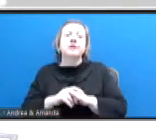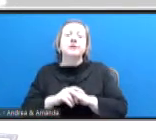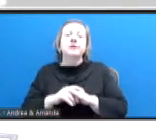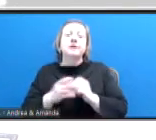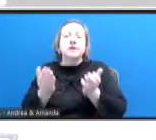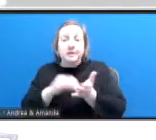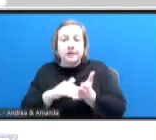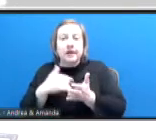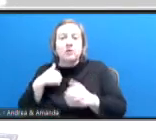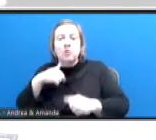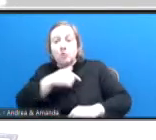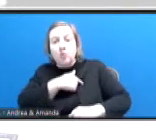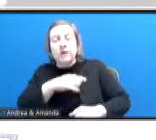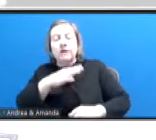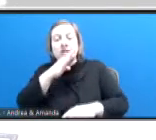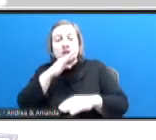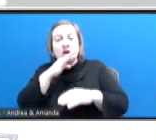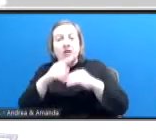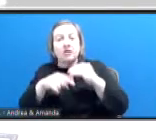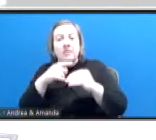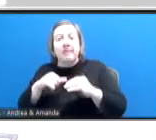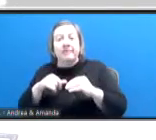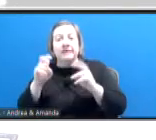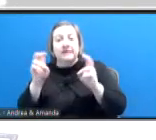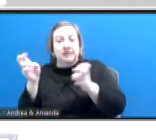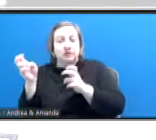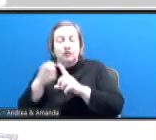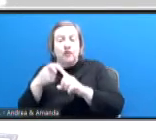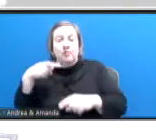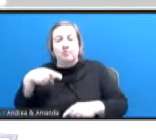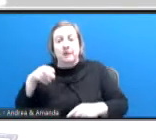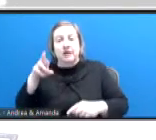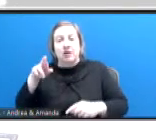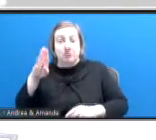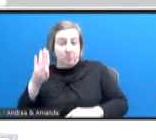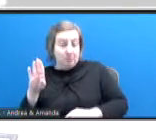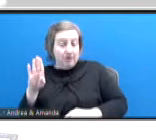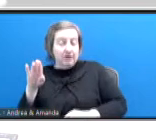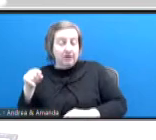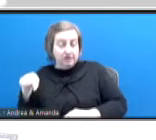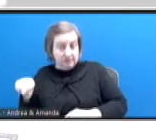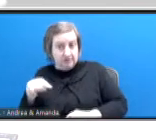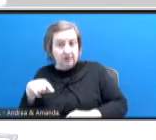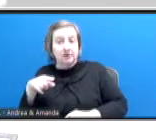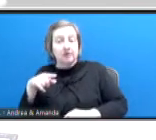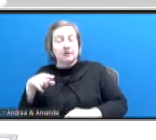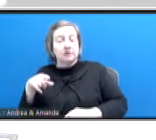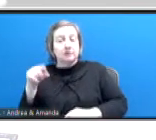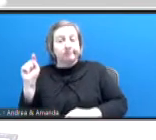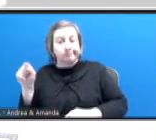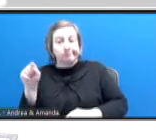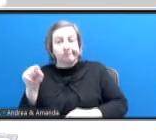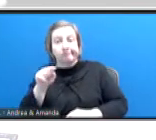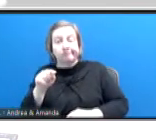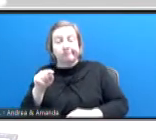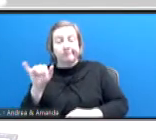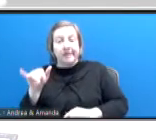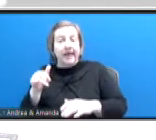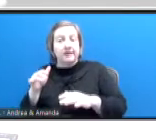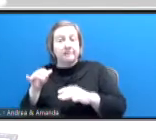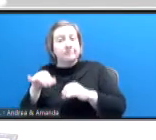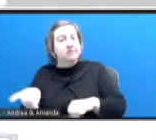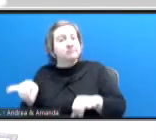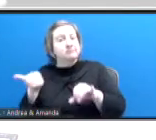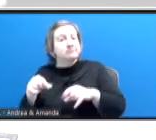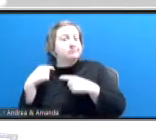Again, we talk about these issues from the PRBs that have been consistent over the